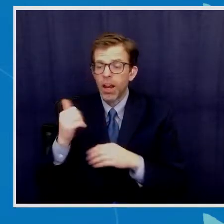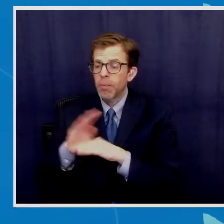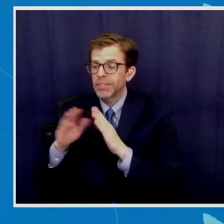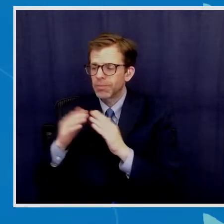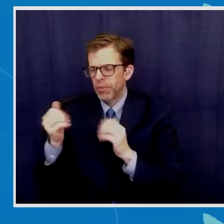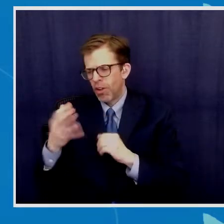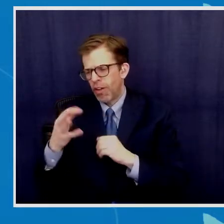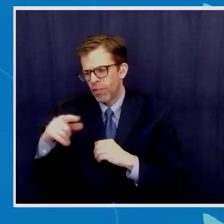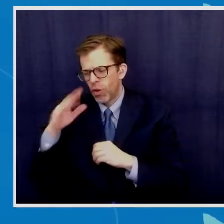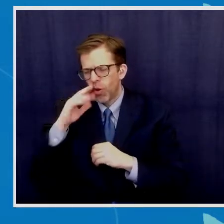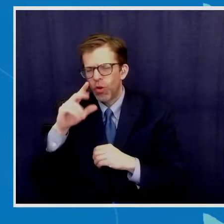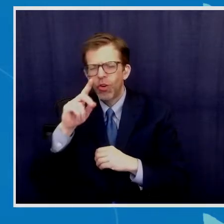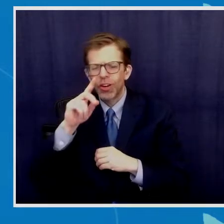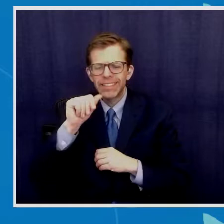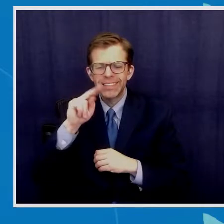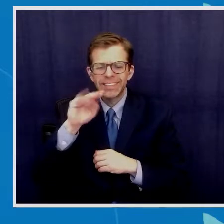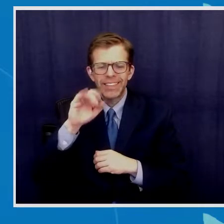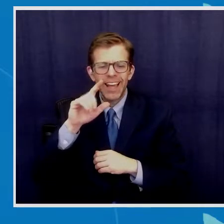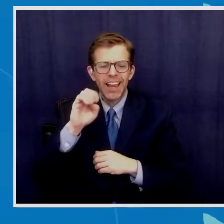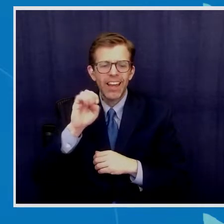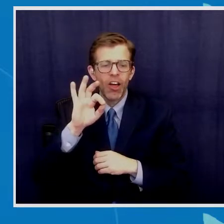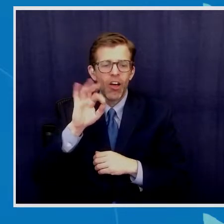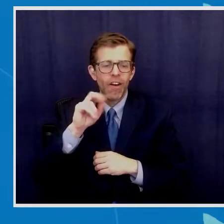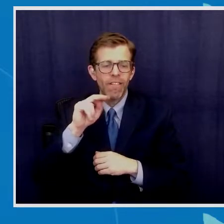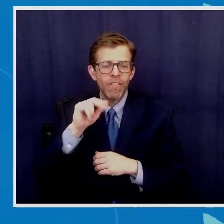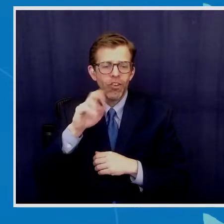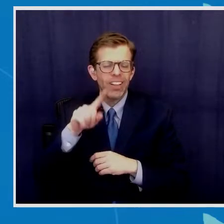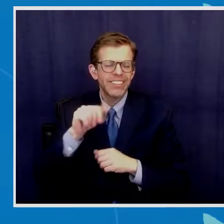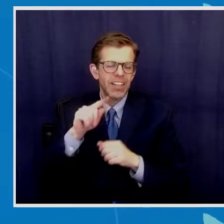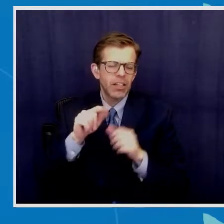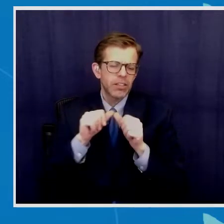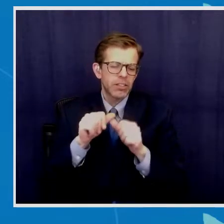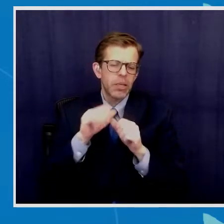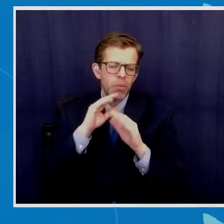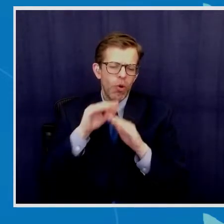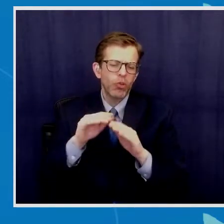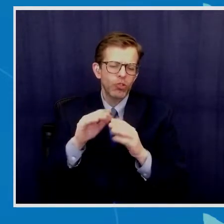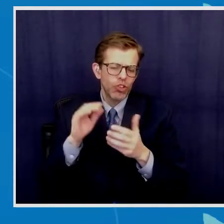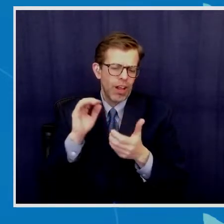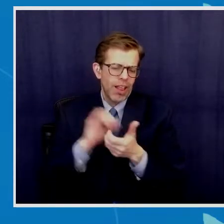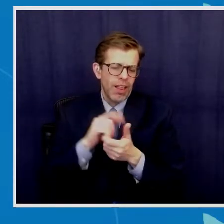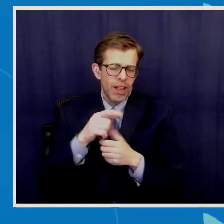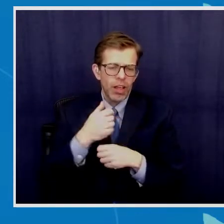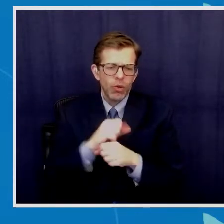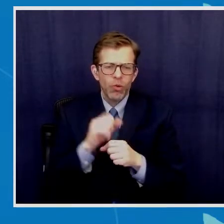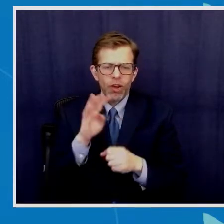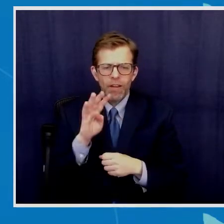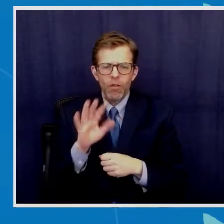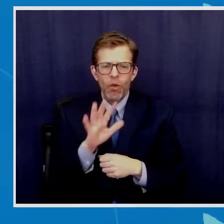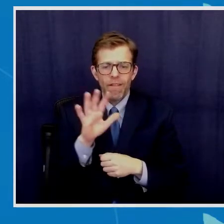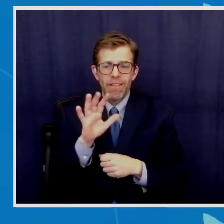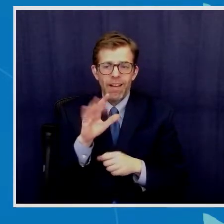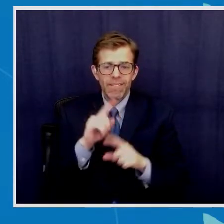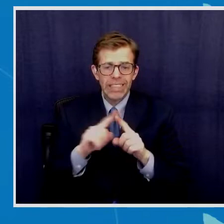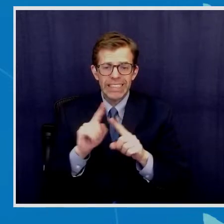Daniela Fernandez at Sustainable Ocean Alliance, who has created 45 companies who are all focused on